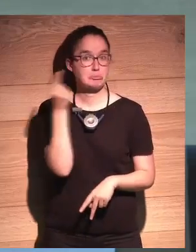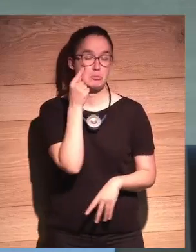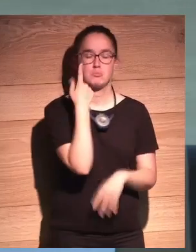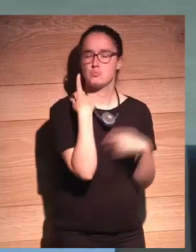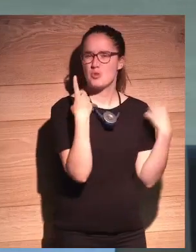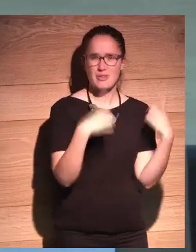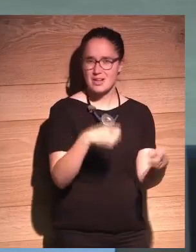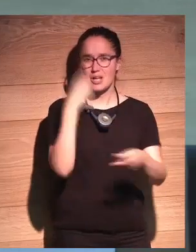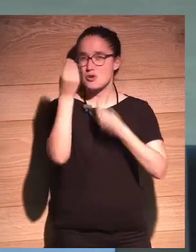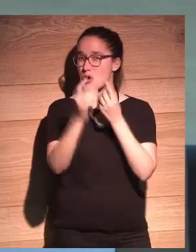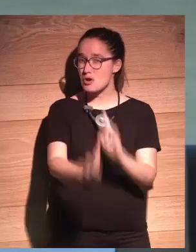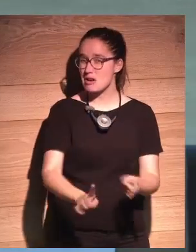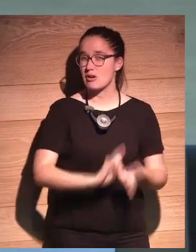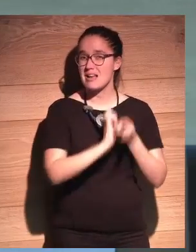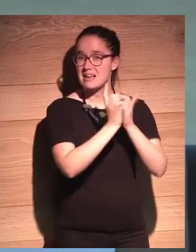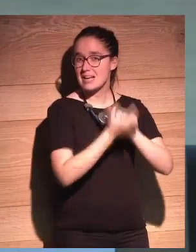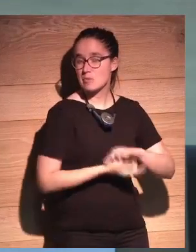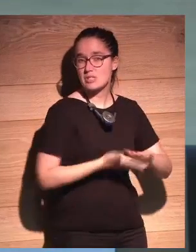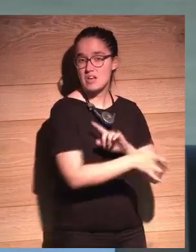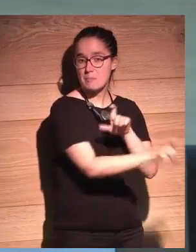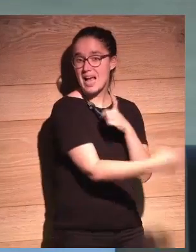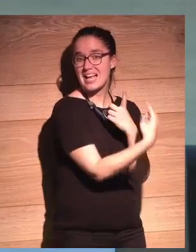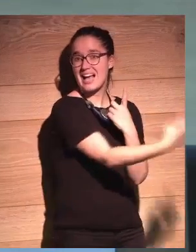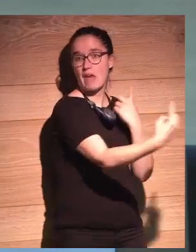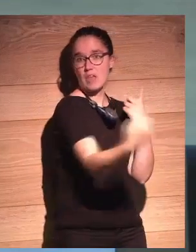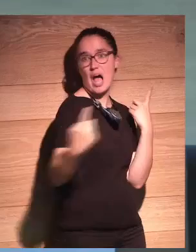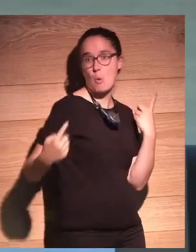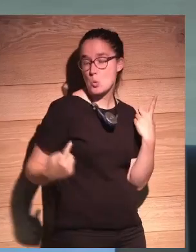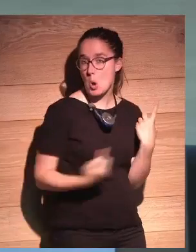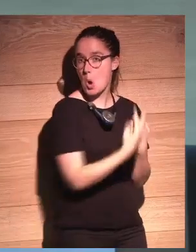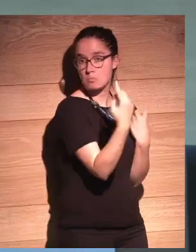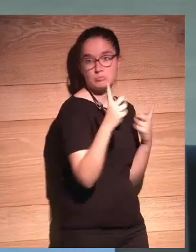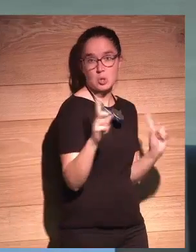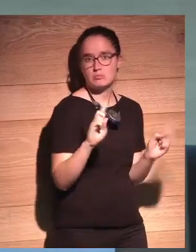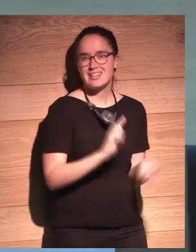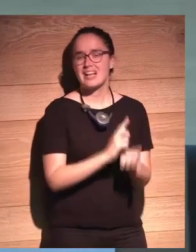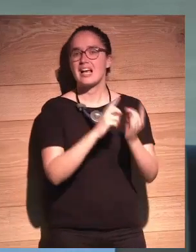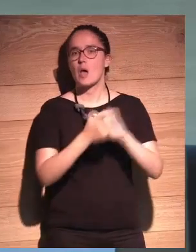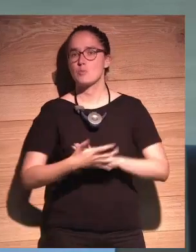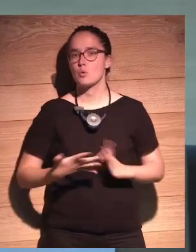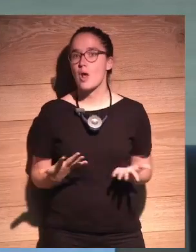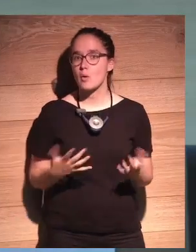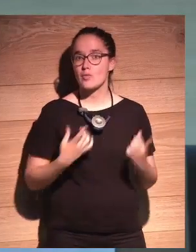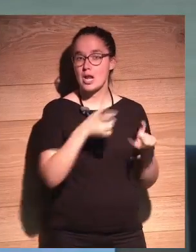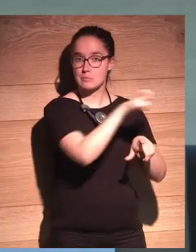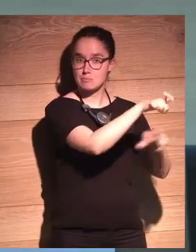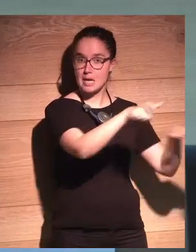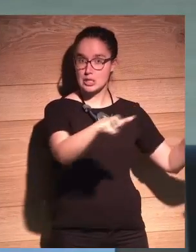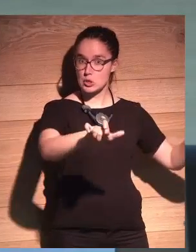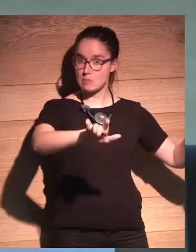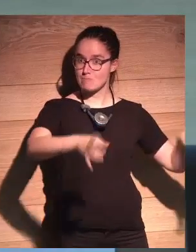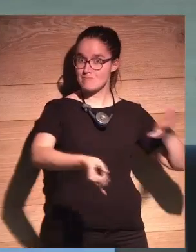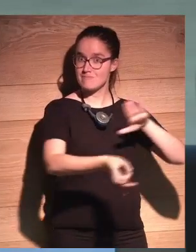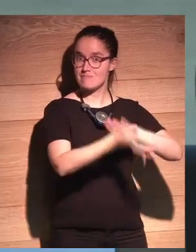best talents. I don't think that change is going to be in individuals in